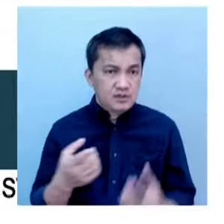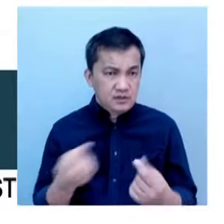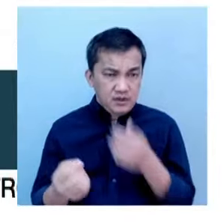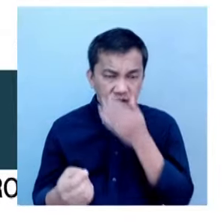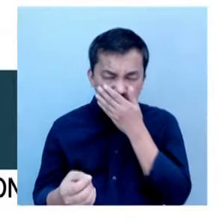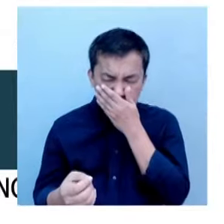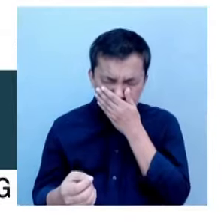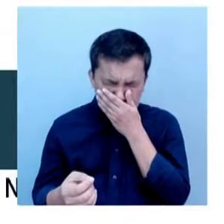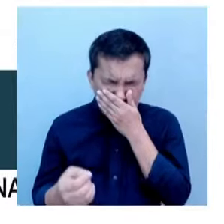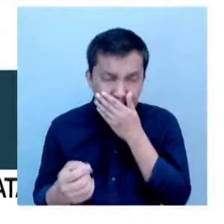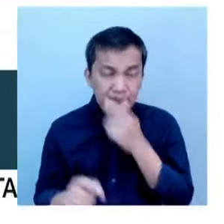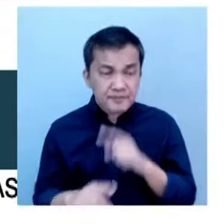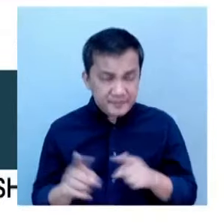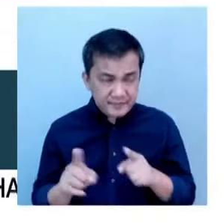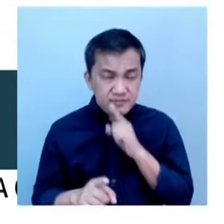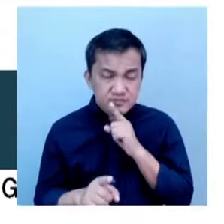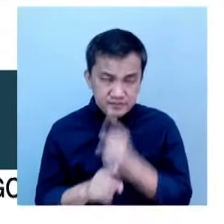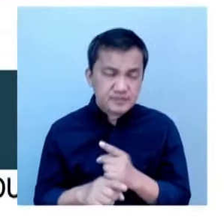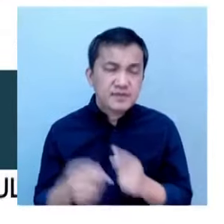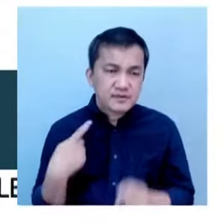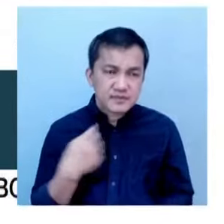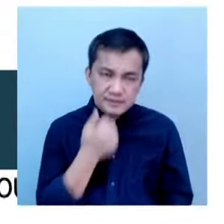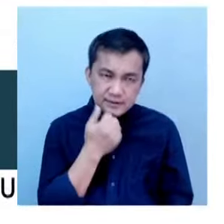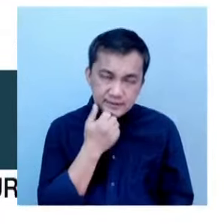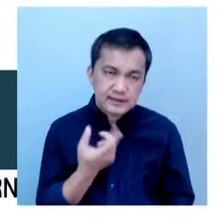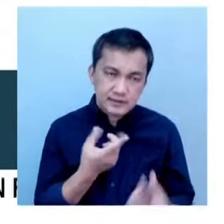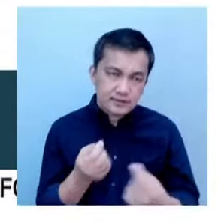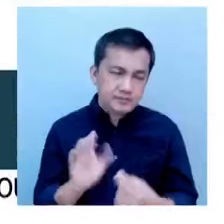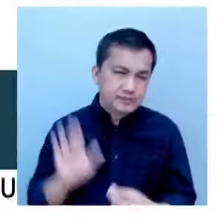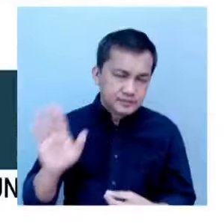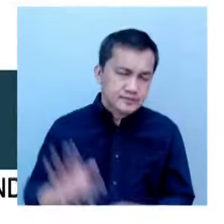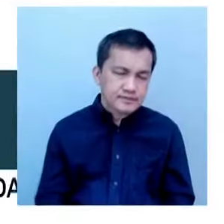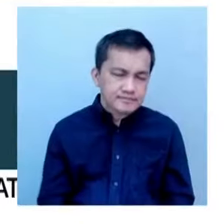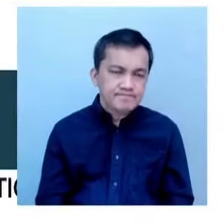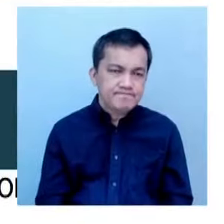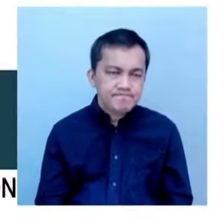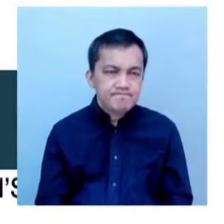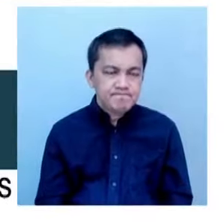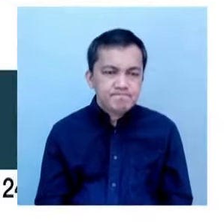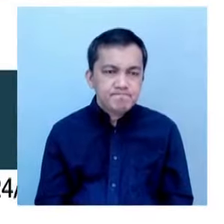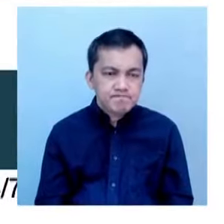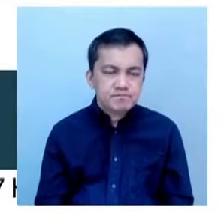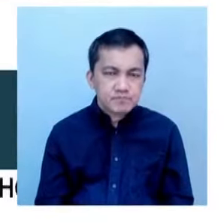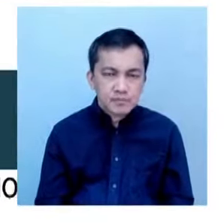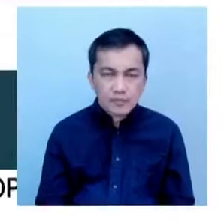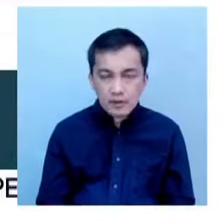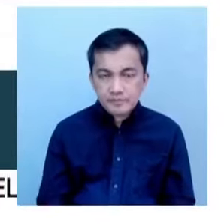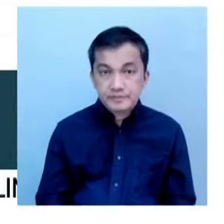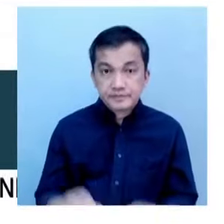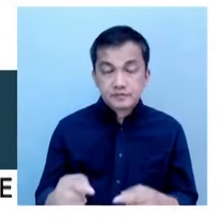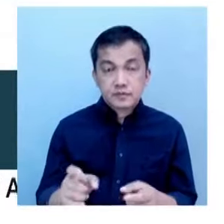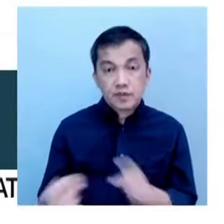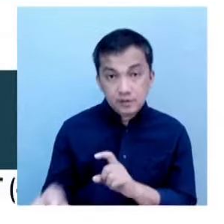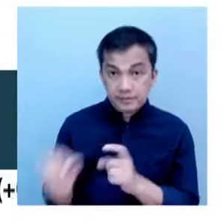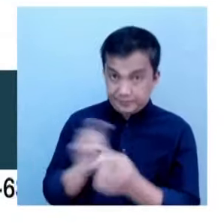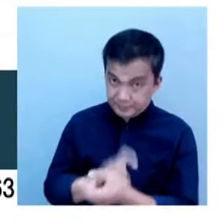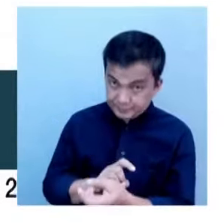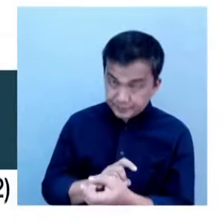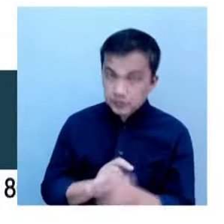is for sure, there is a violation that was committed, or there was a violation. And conversely, what could be a